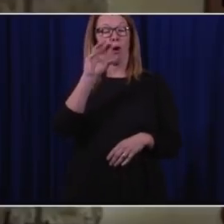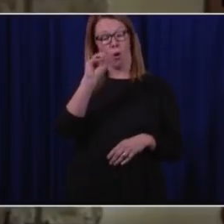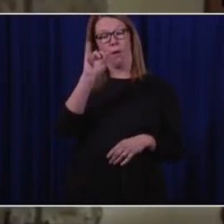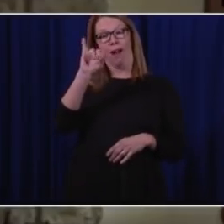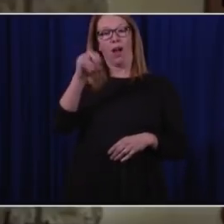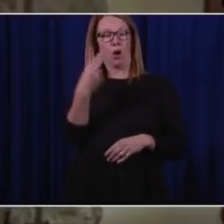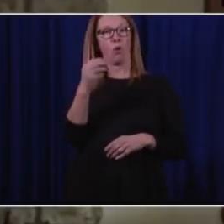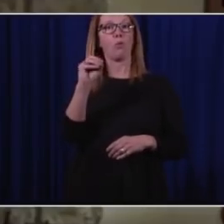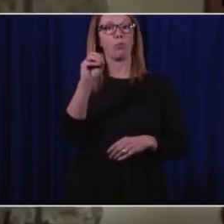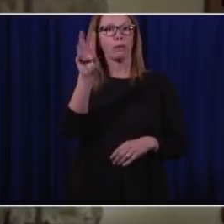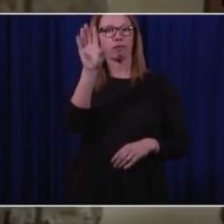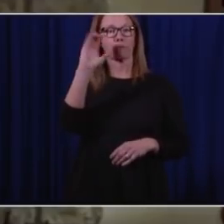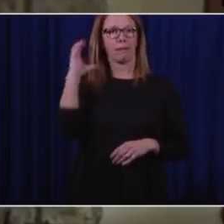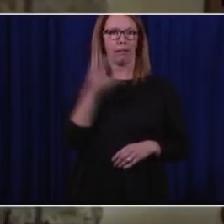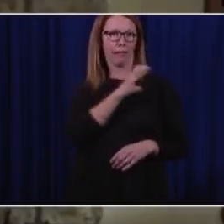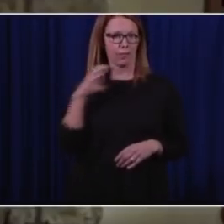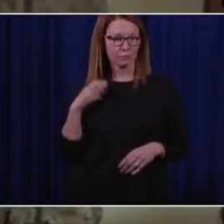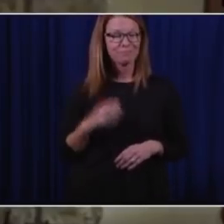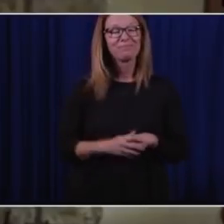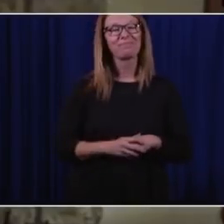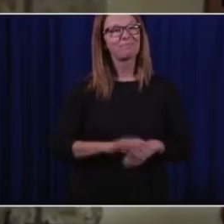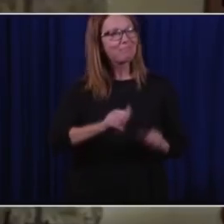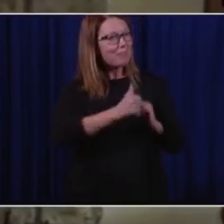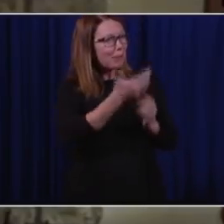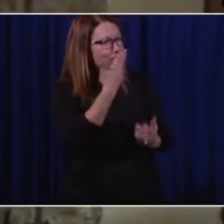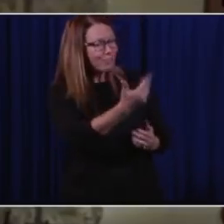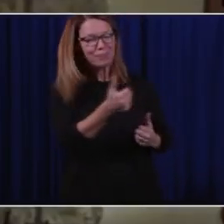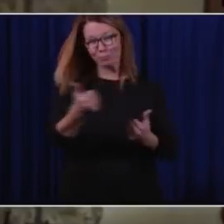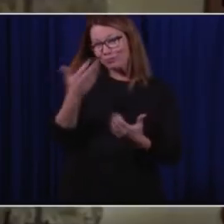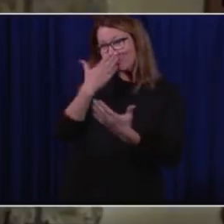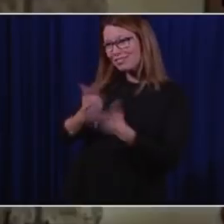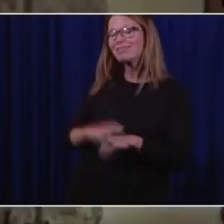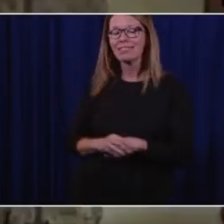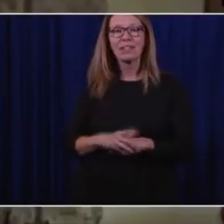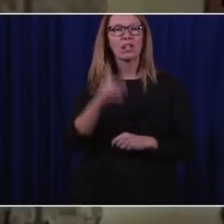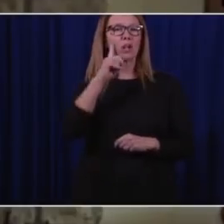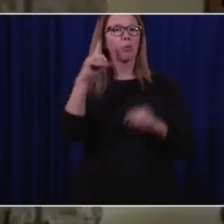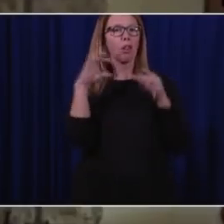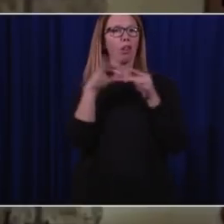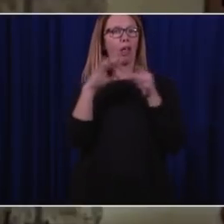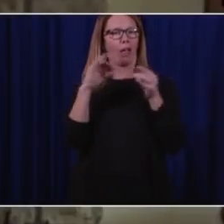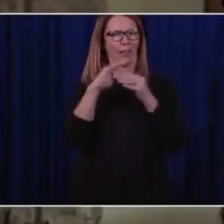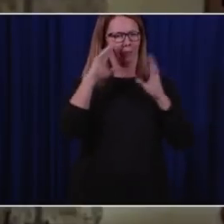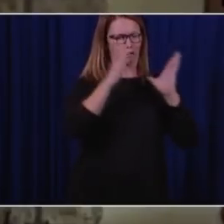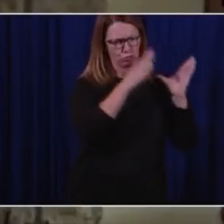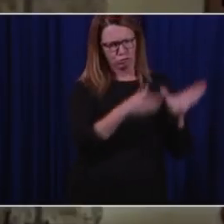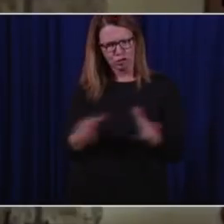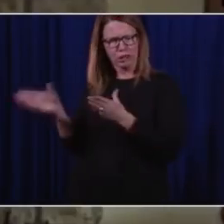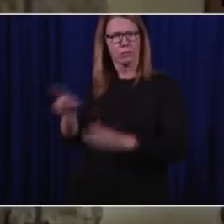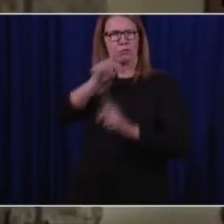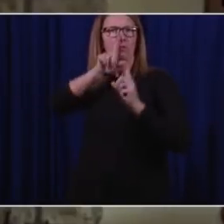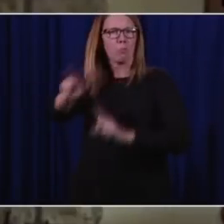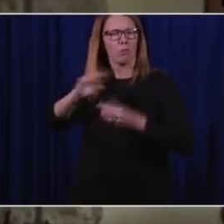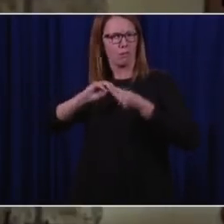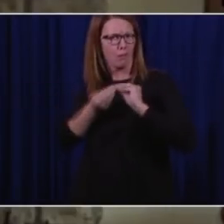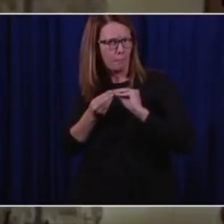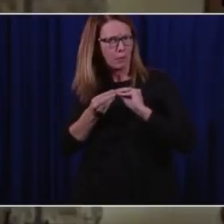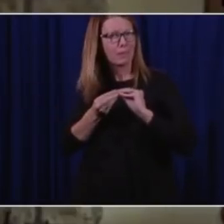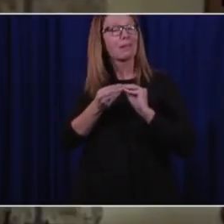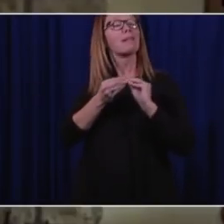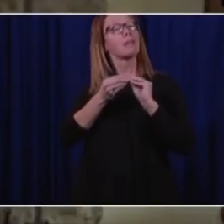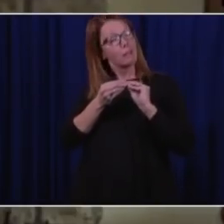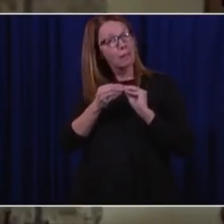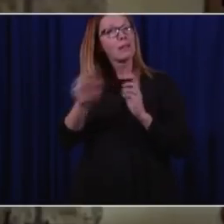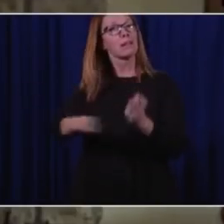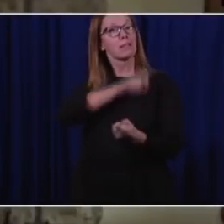afternoon, Governor. How are you, sir? I'm well. Hey, Dan. I'd like to talk about the sudden shift in the reporting of numbers, specifically, as you